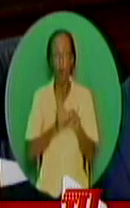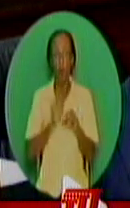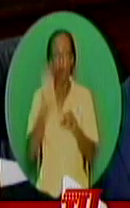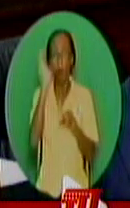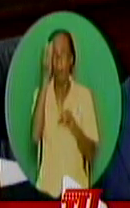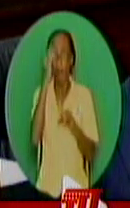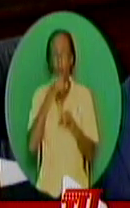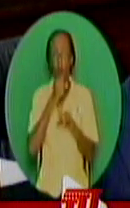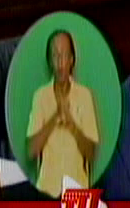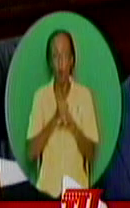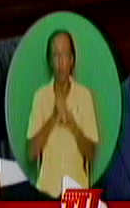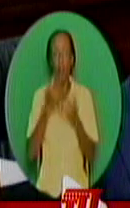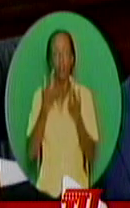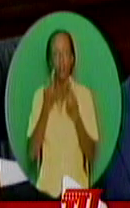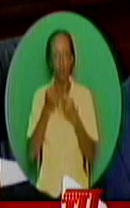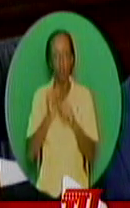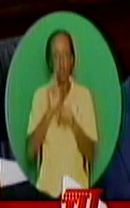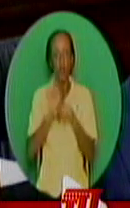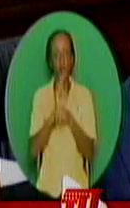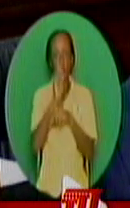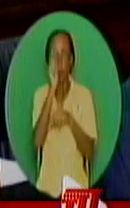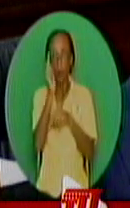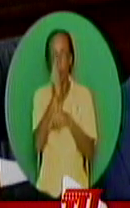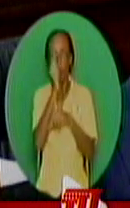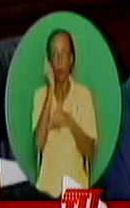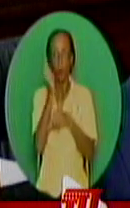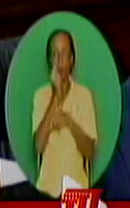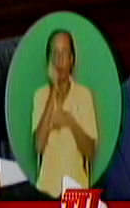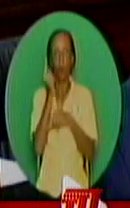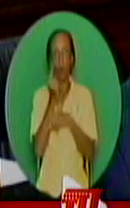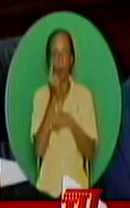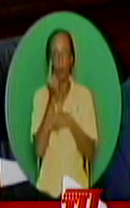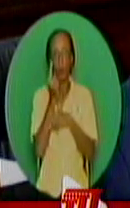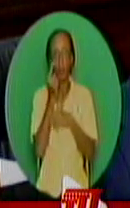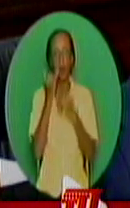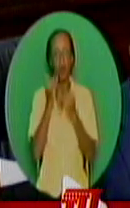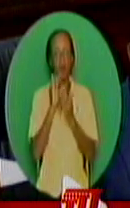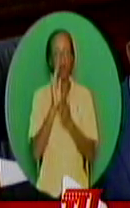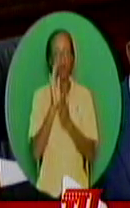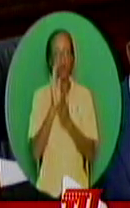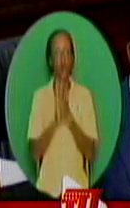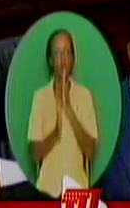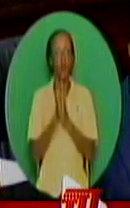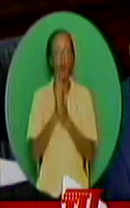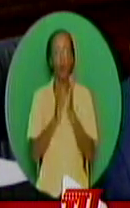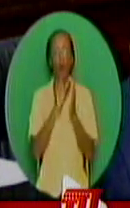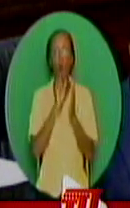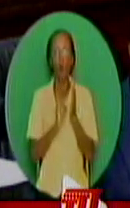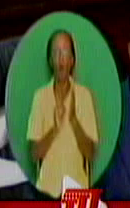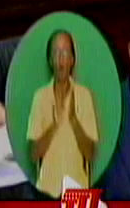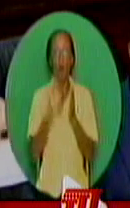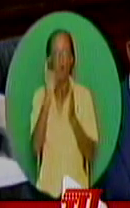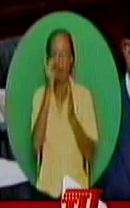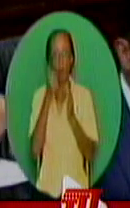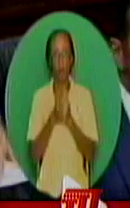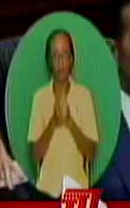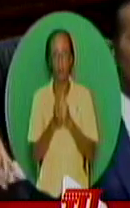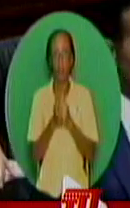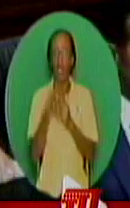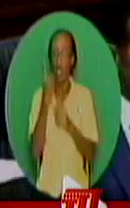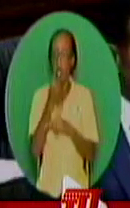currently used in the 400,000 households in Trinidad and Tobago with modern energy-efficient LED